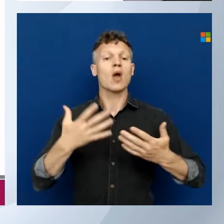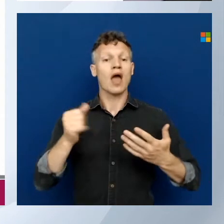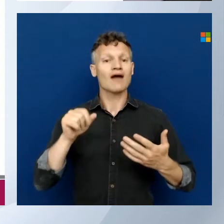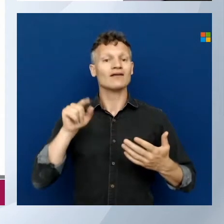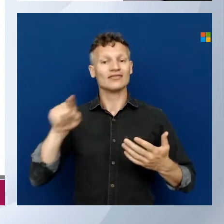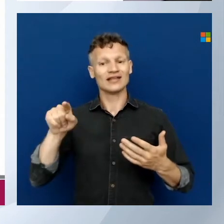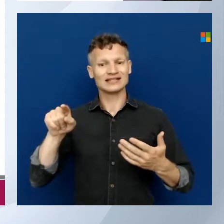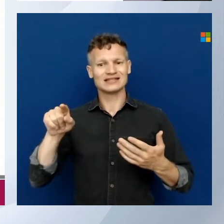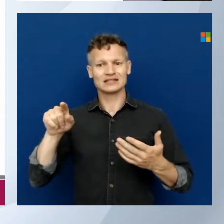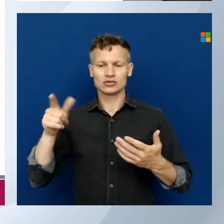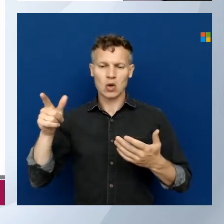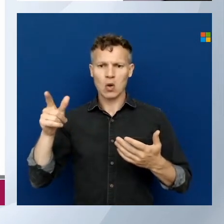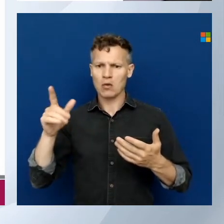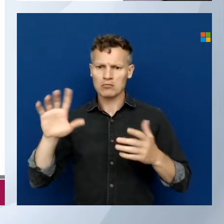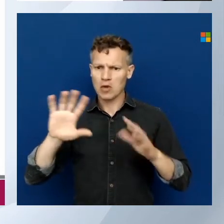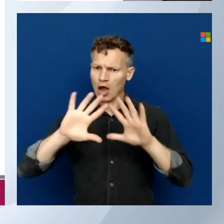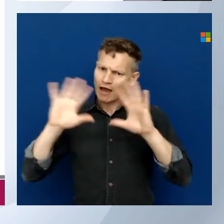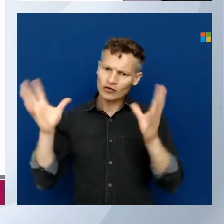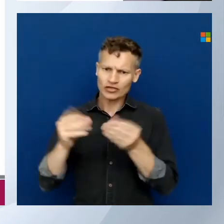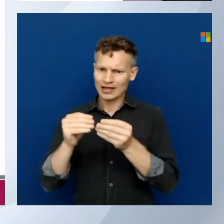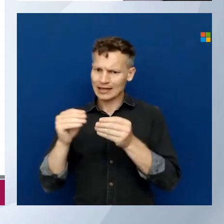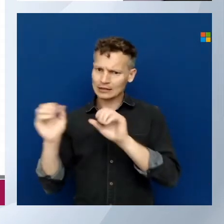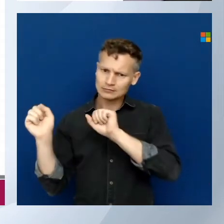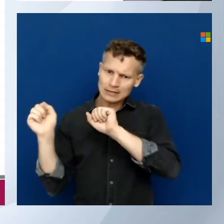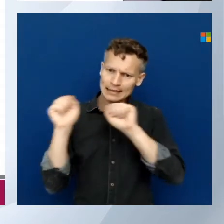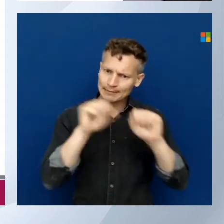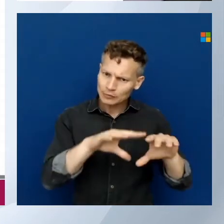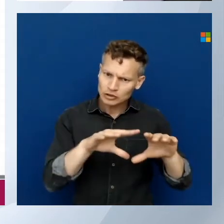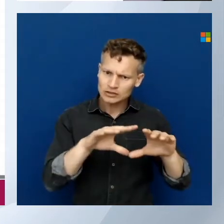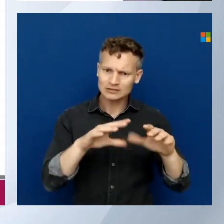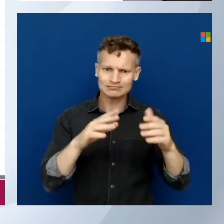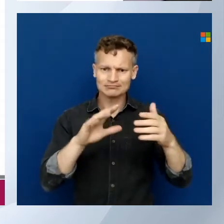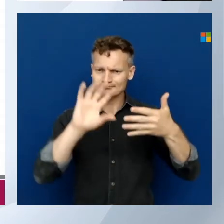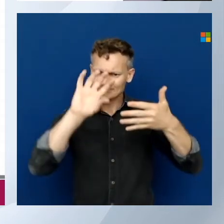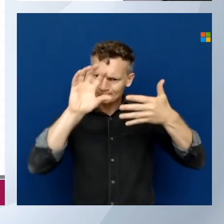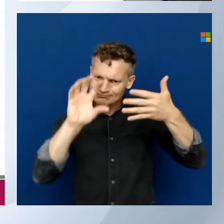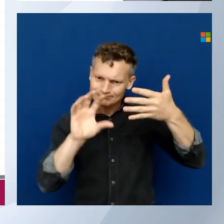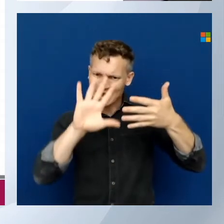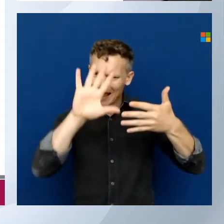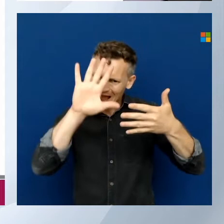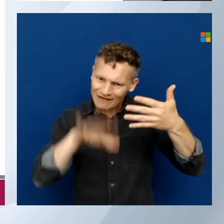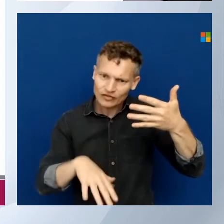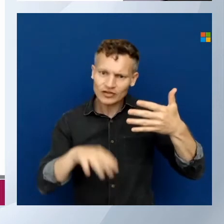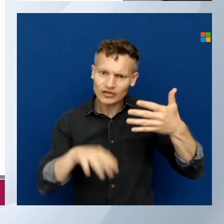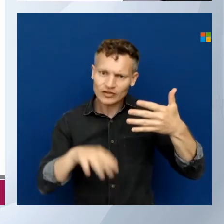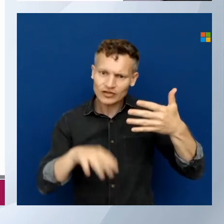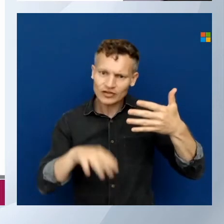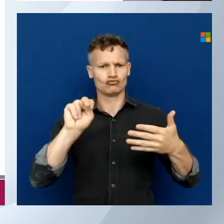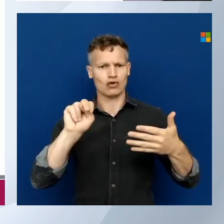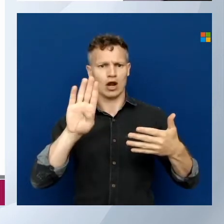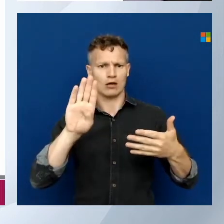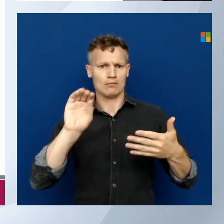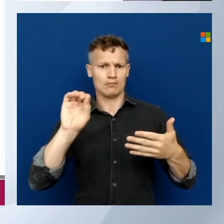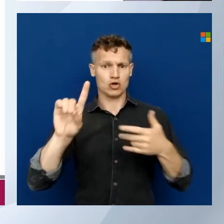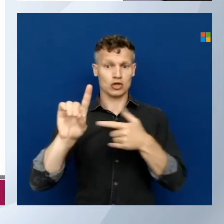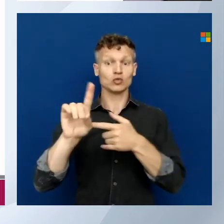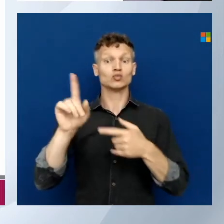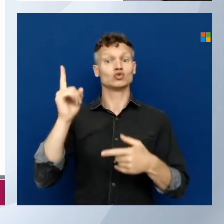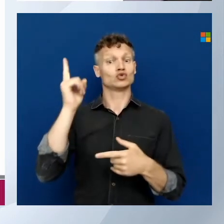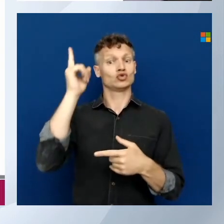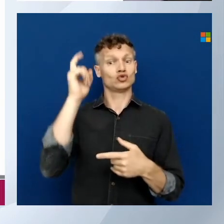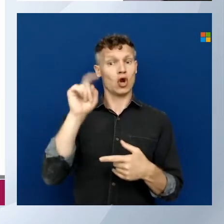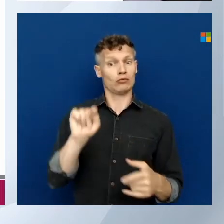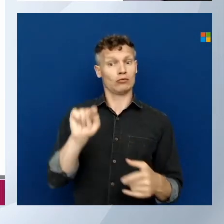it, you can simply select that runbook and hit start. And if you start a runbook, it will ask you